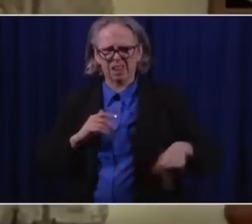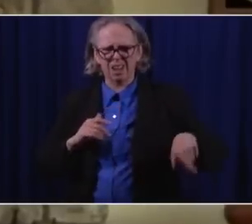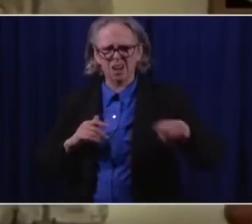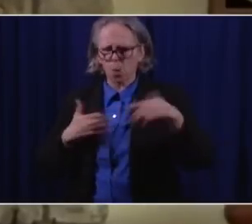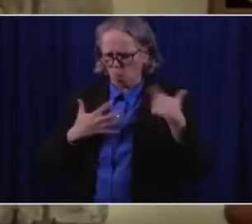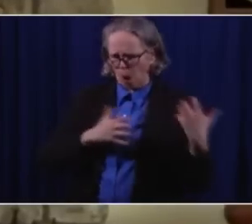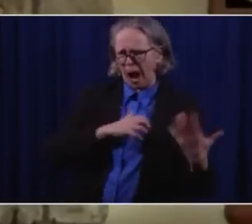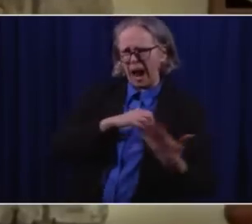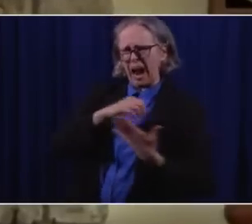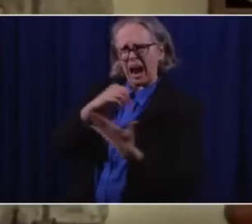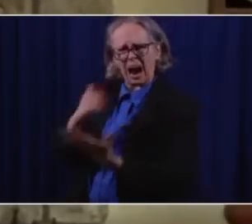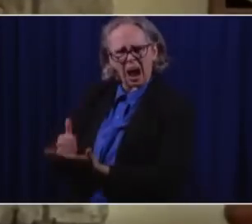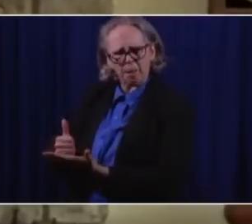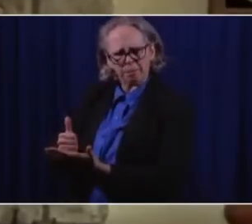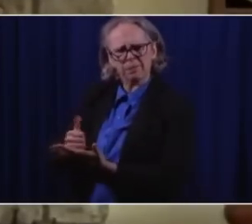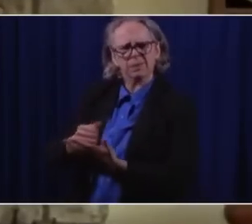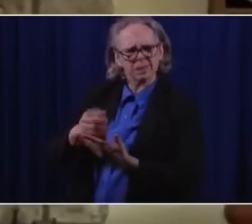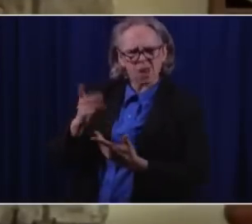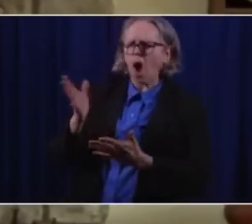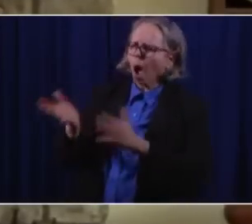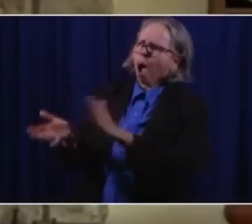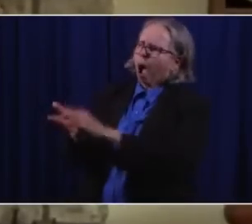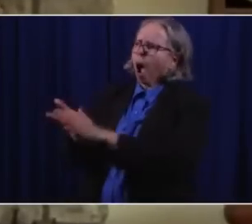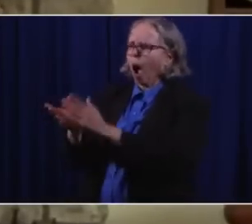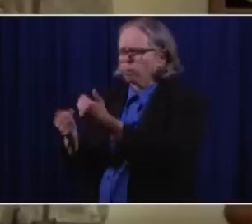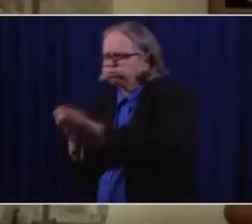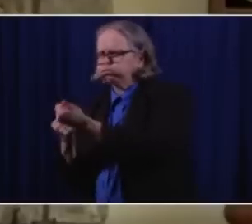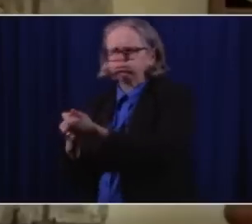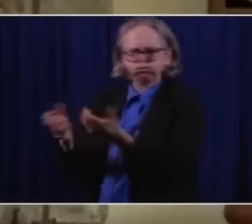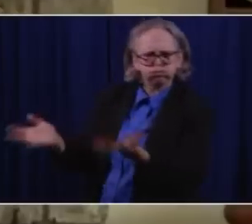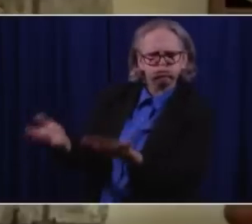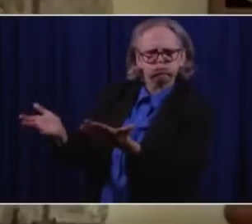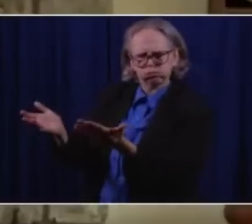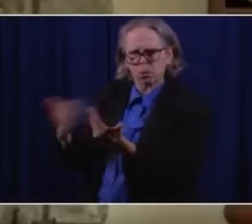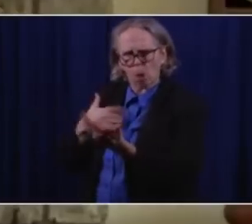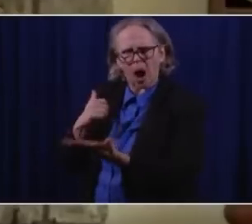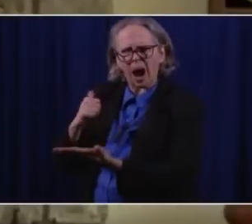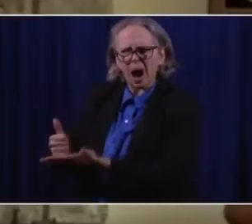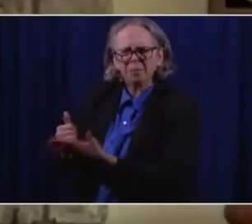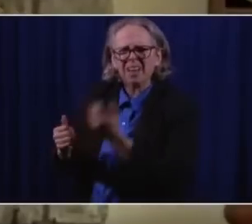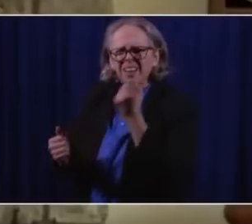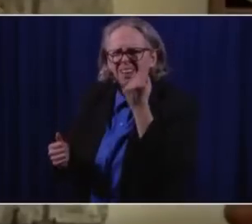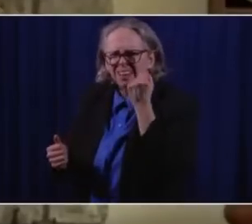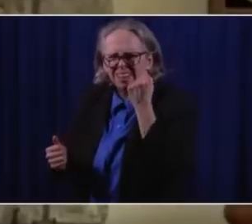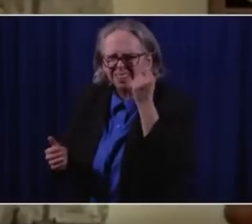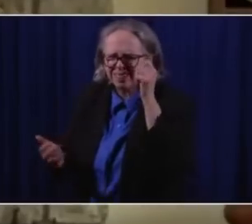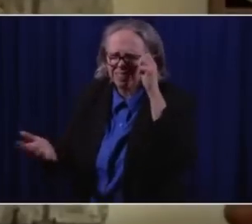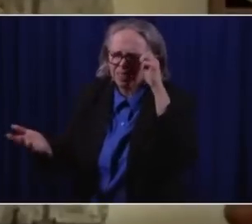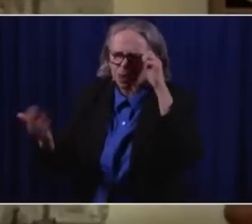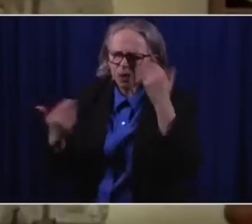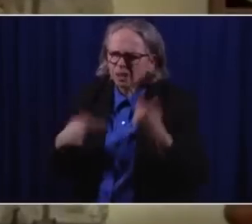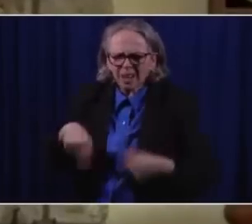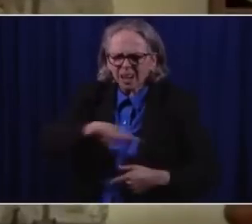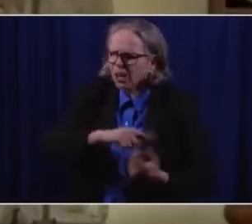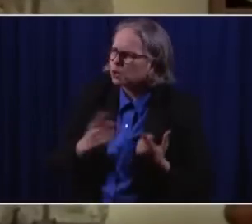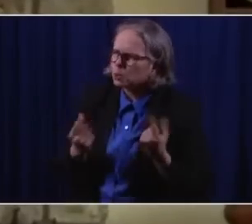want to help nurses, help doctors, everybody in the healthcare system, give me the nutshell. What do you want us to